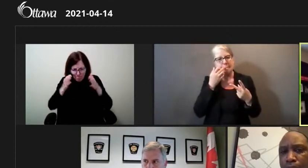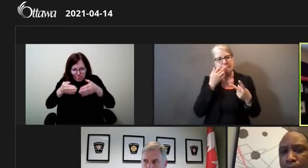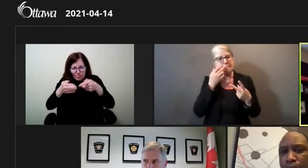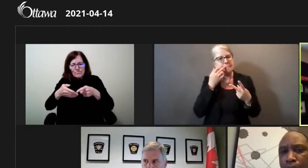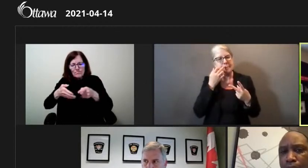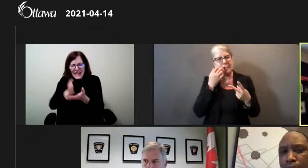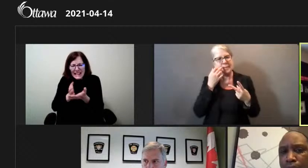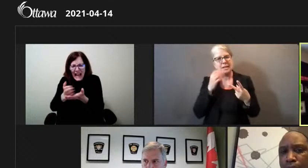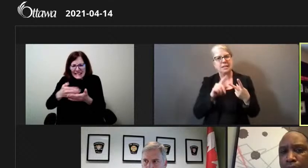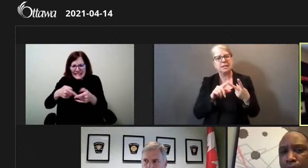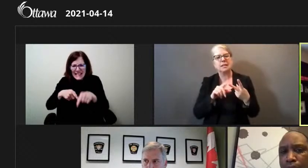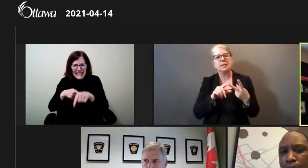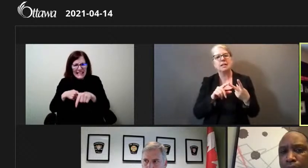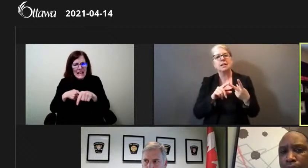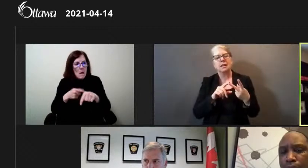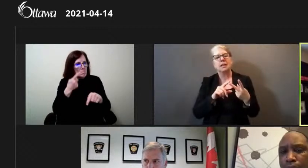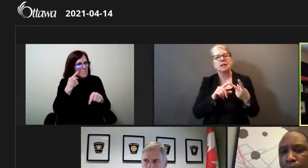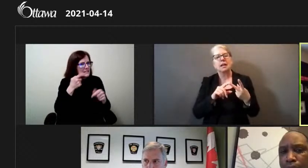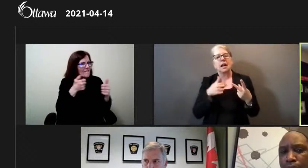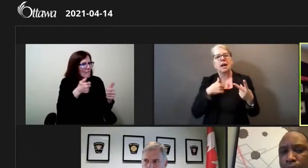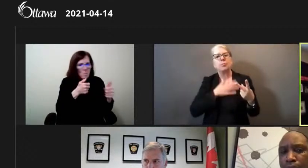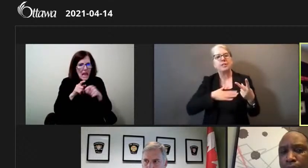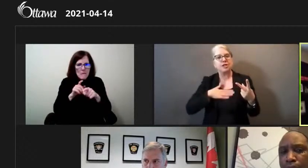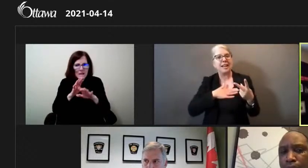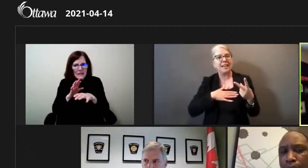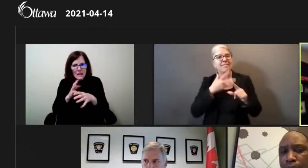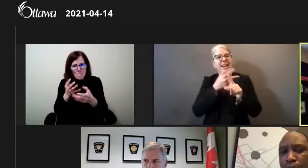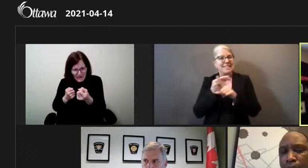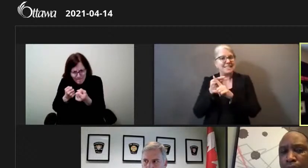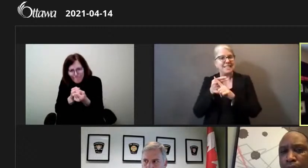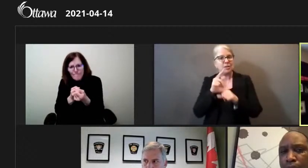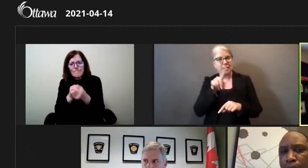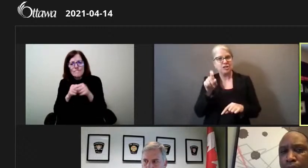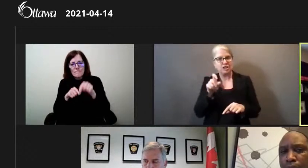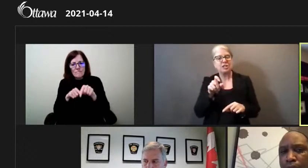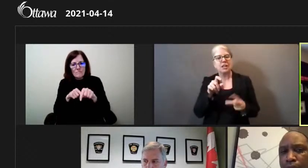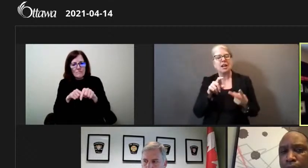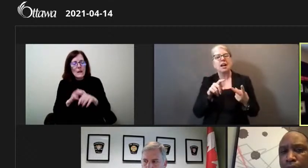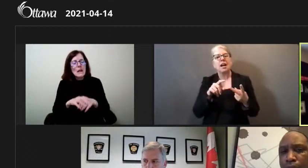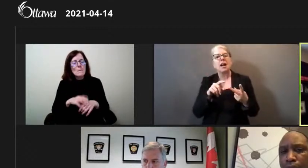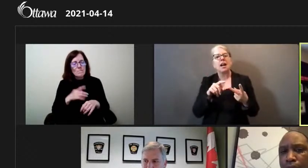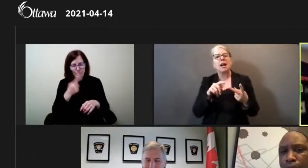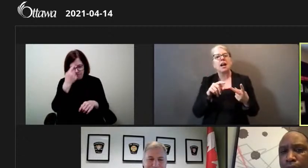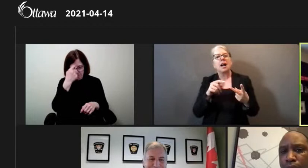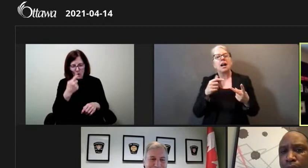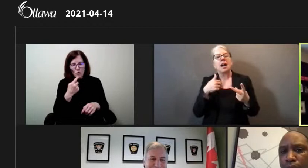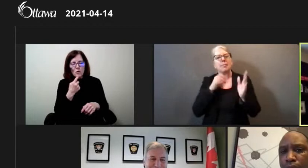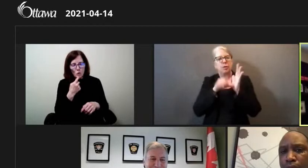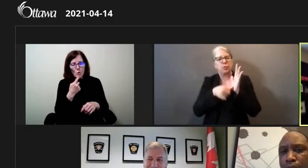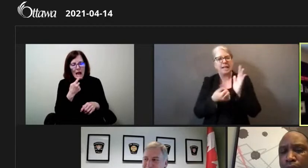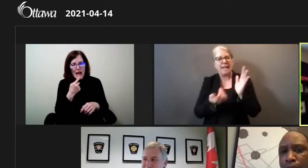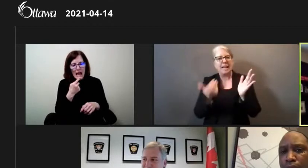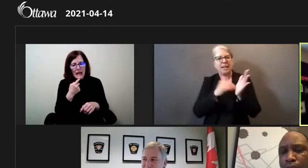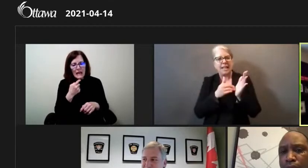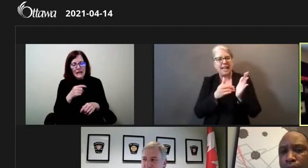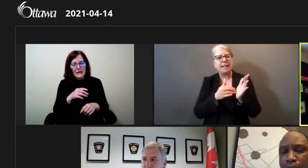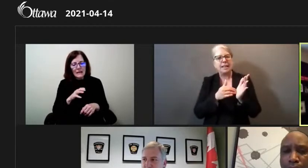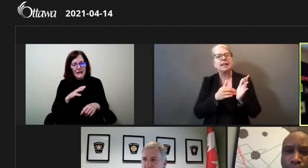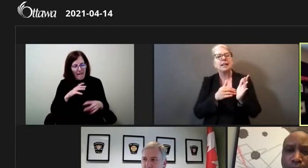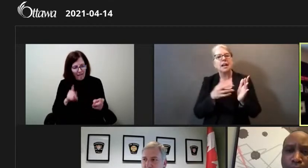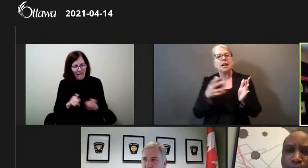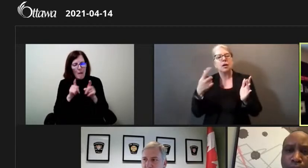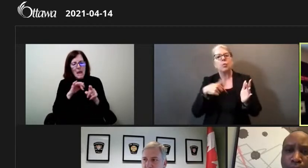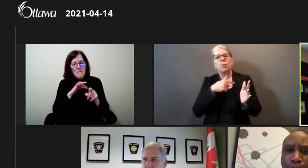though, that, you know, while I appreciate the vaccine question, I'm going to sort of reiterate that we